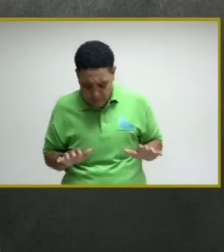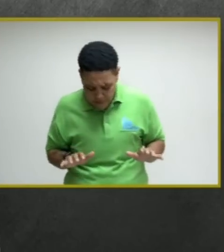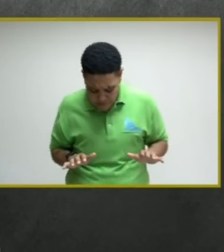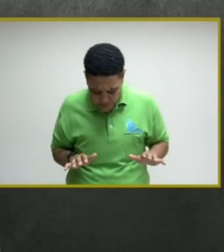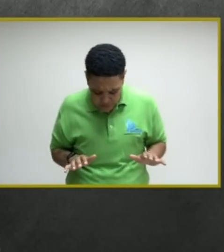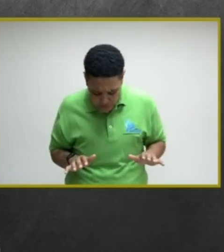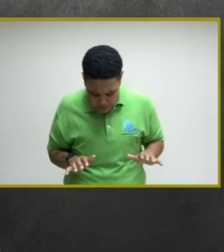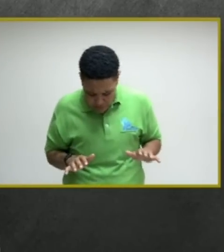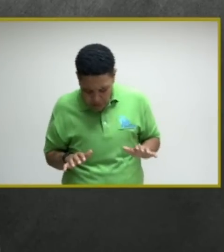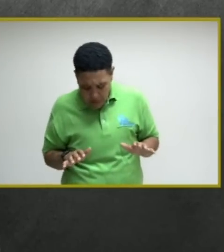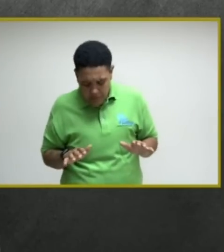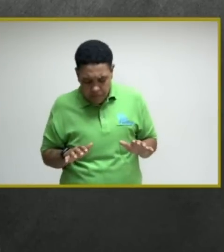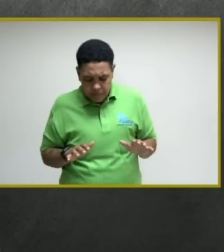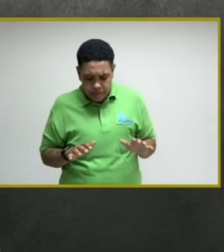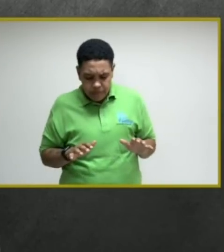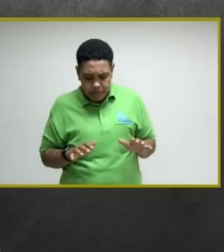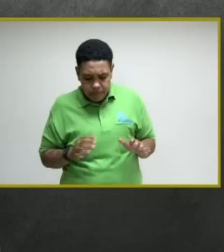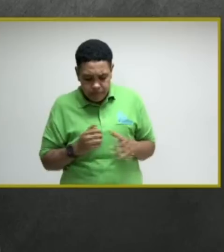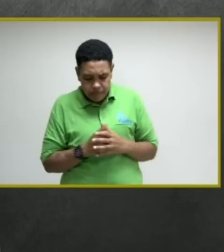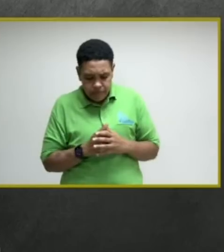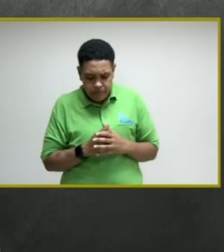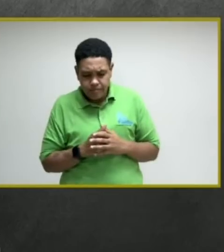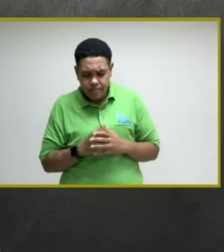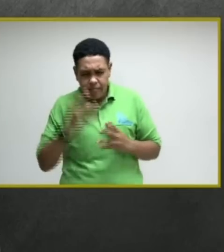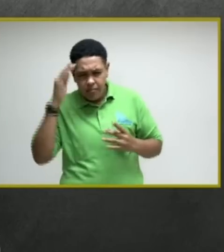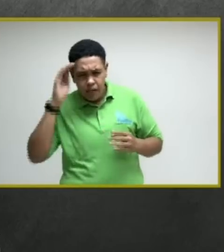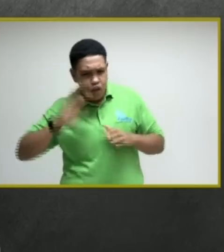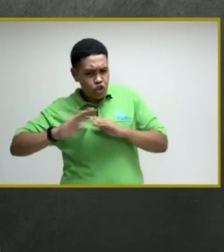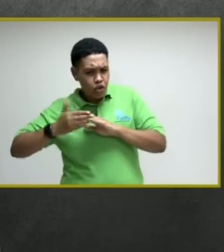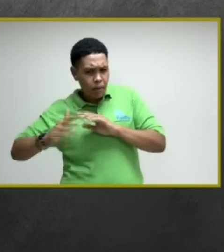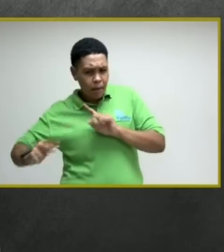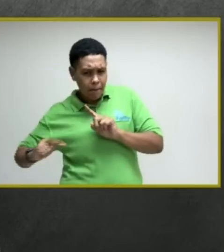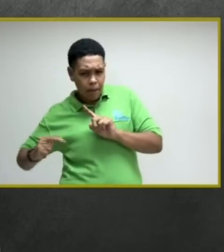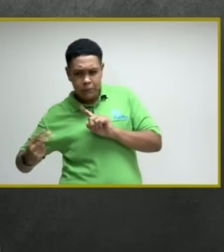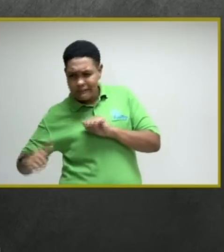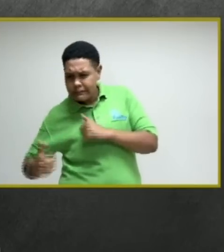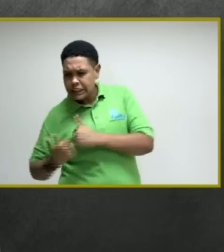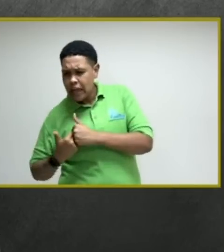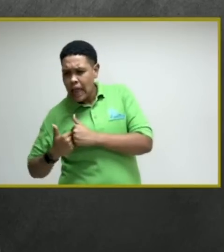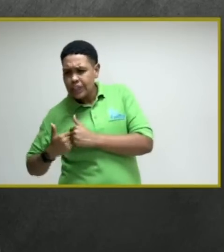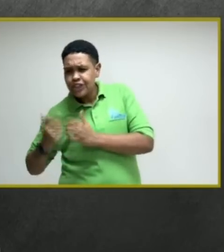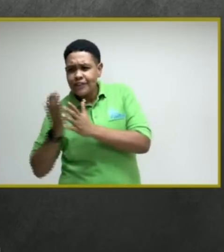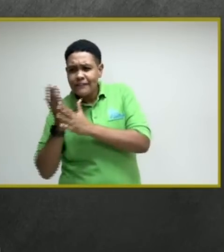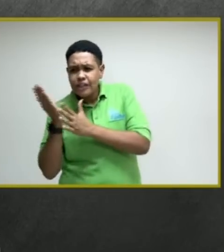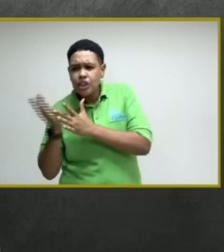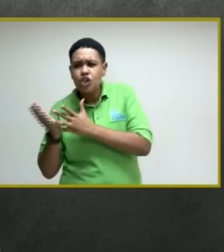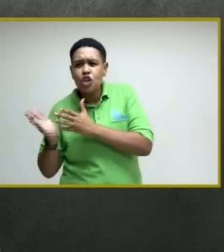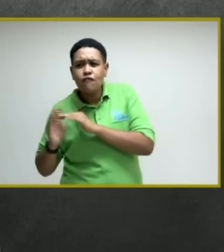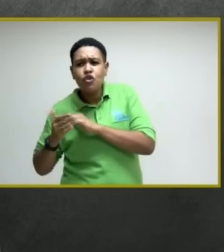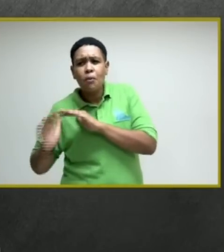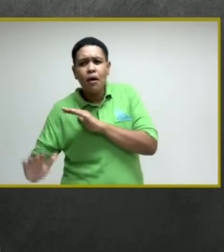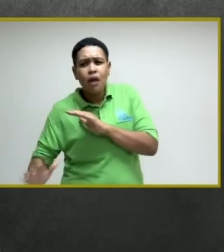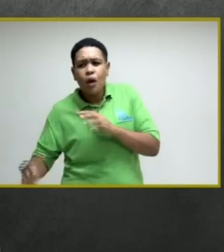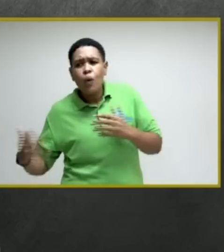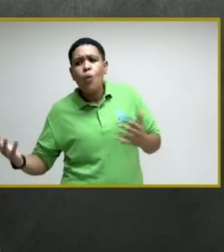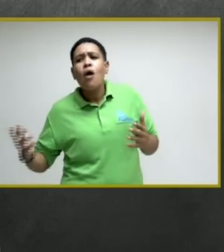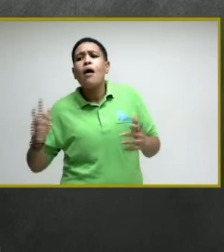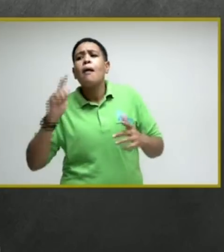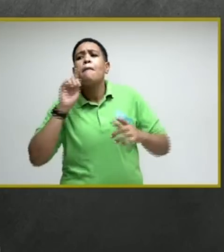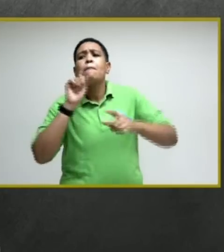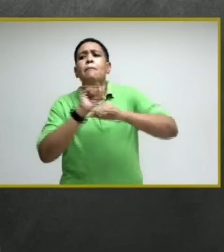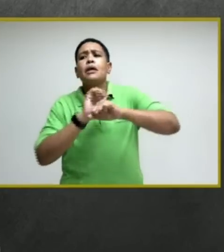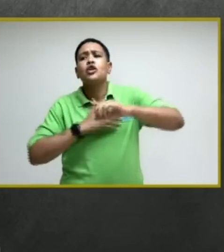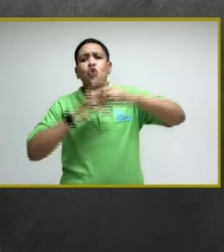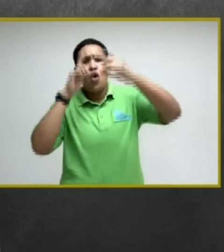key features or key challenges into account to try to make it our objectives more realizable in time